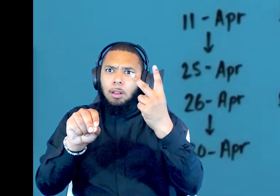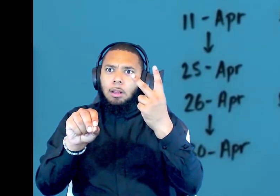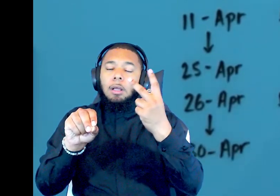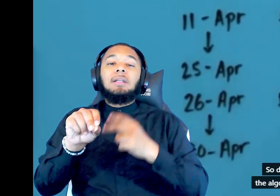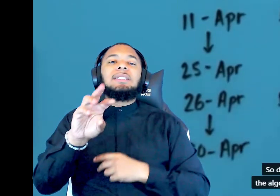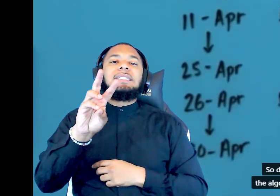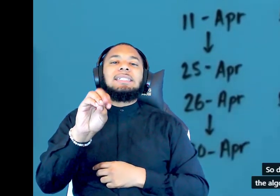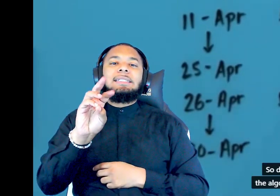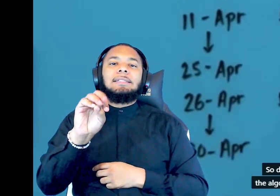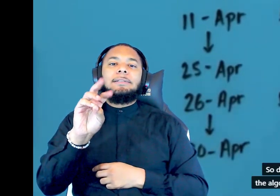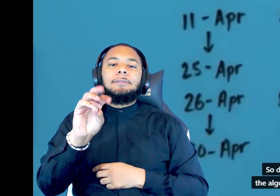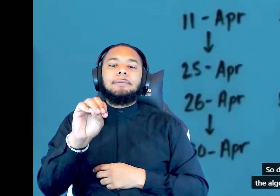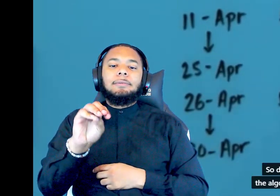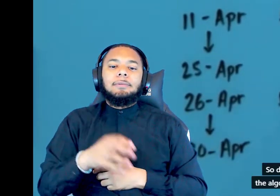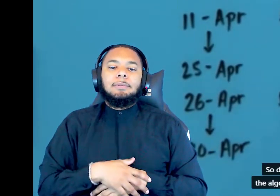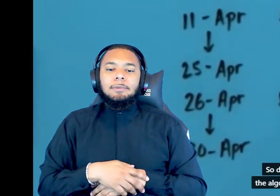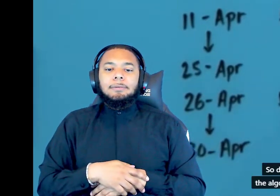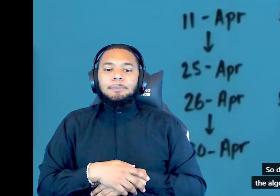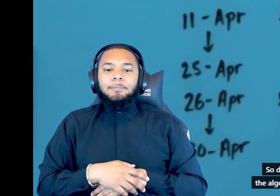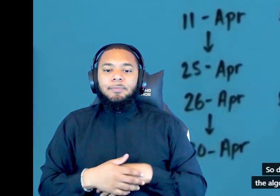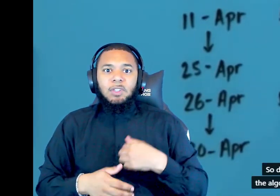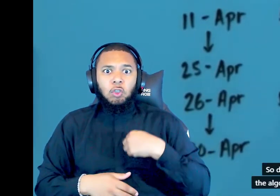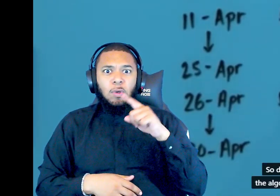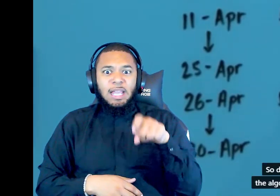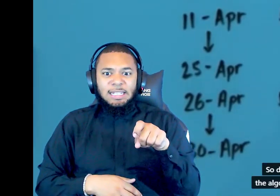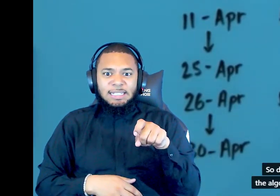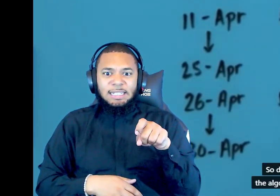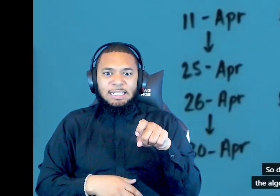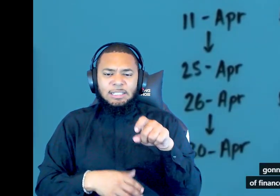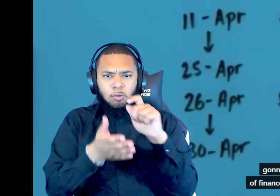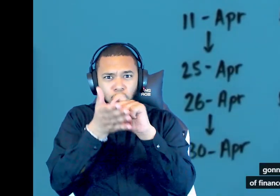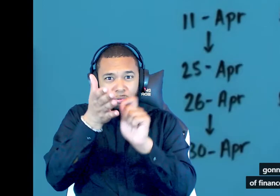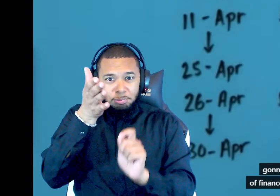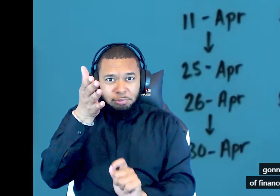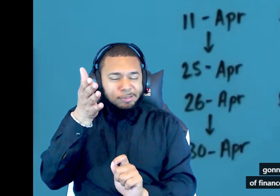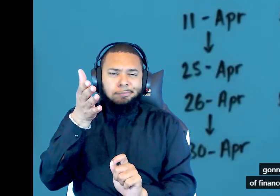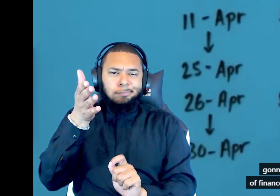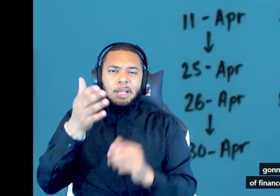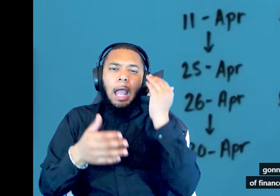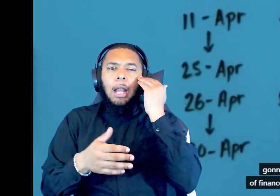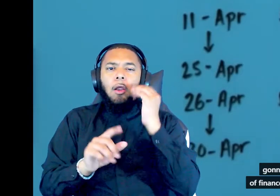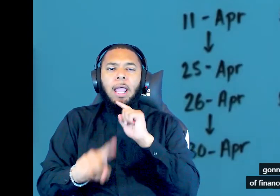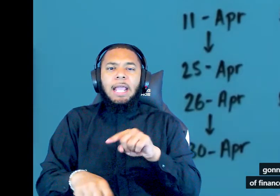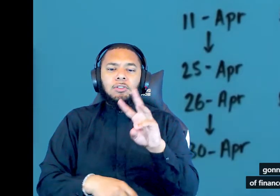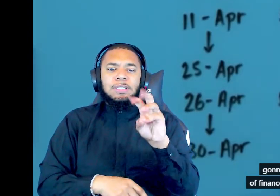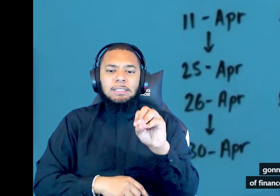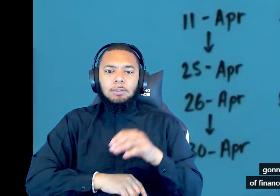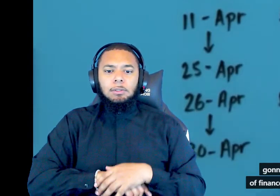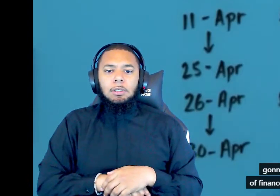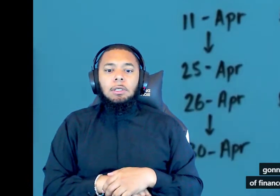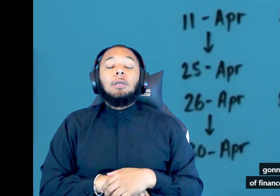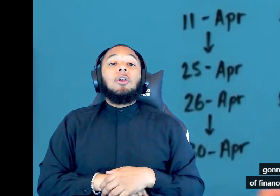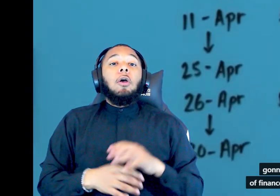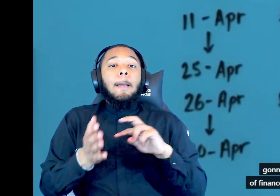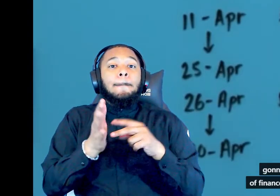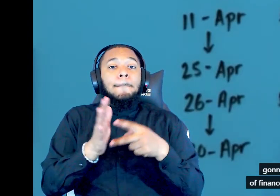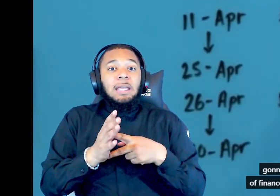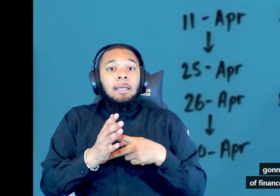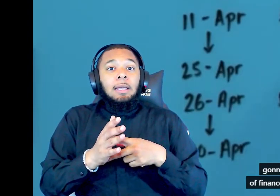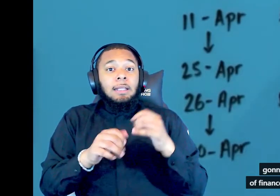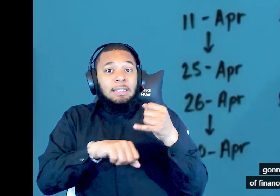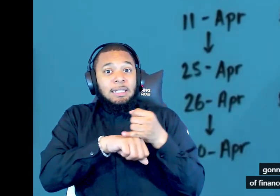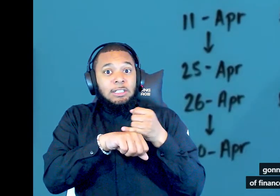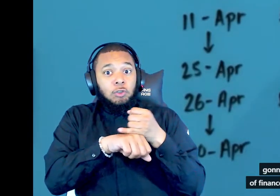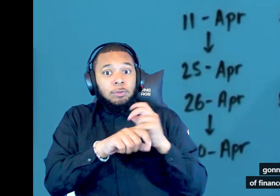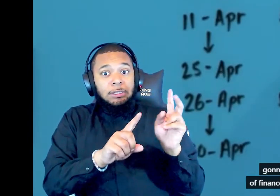60. So I don't even really need to do the algorithm here. I know that this is going to be 60. So I've got 60 bucks of finance charge, but